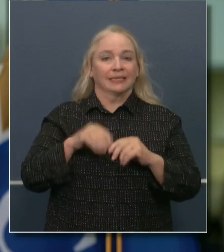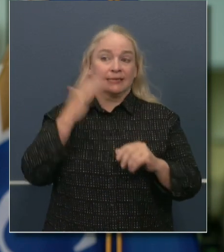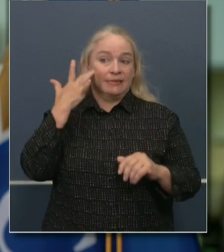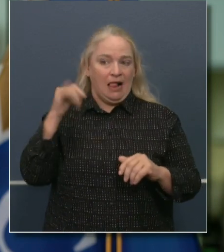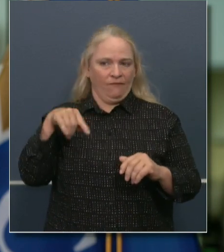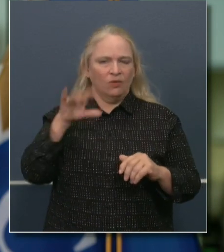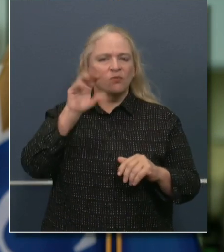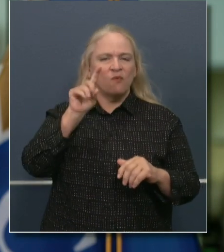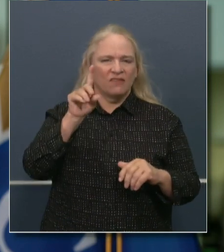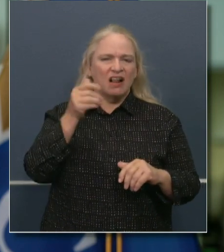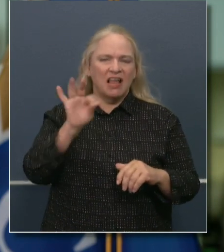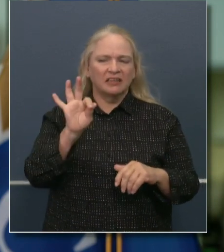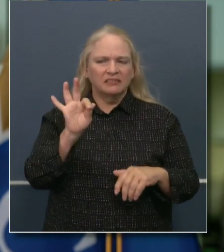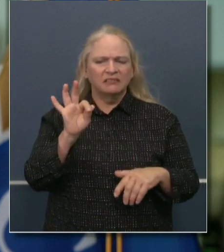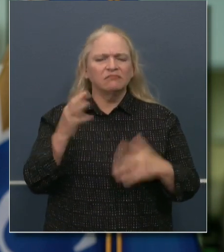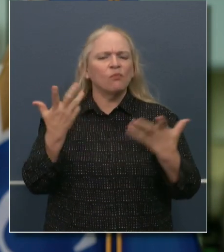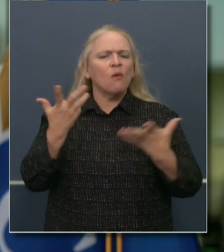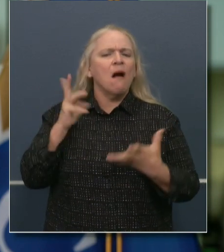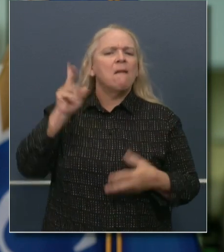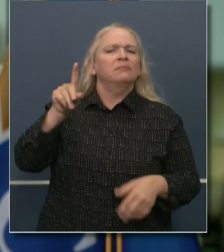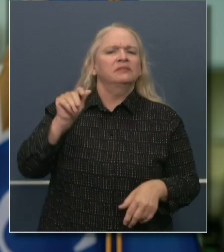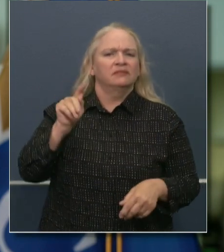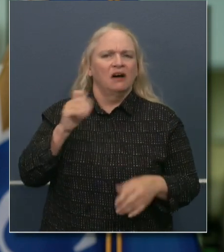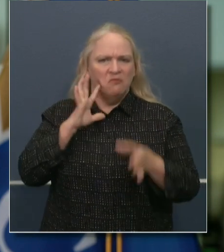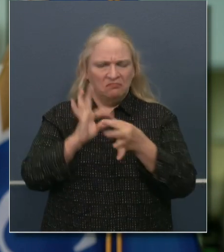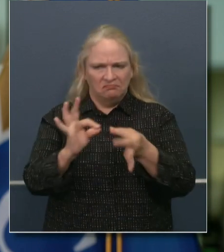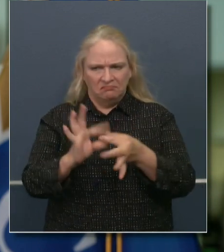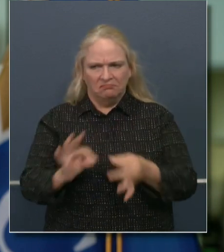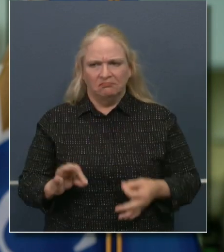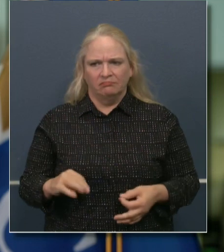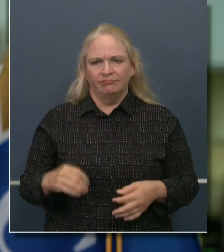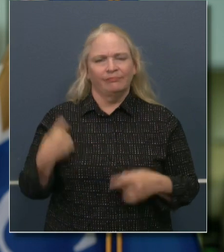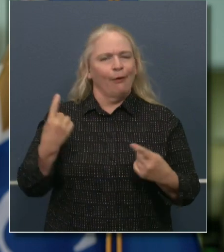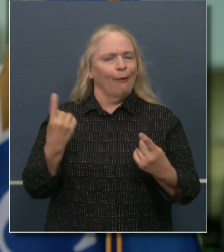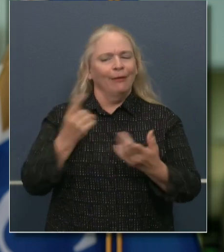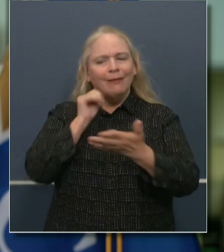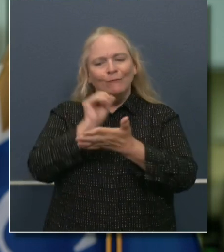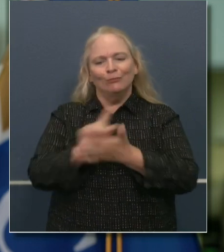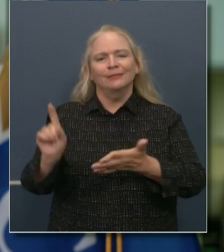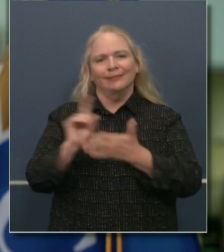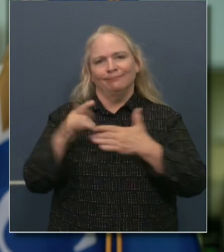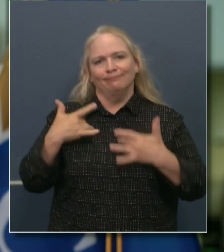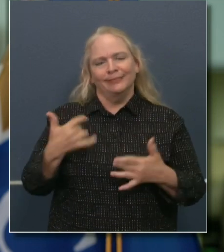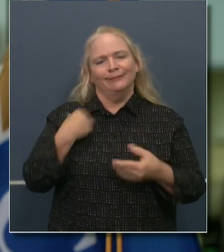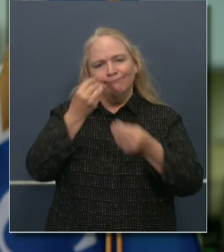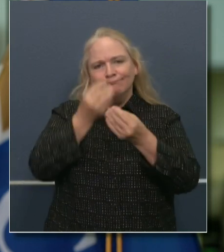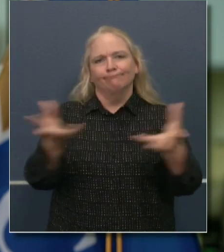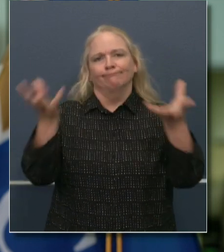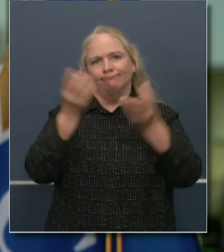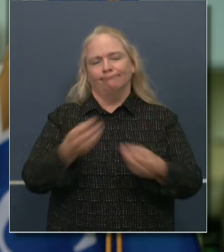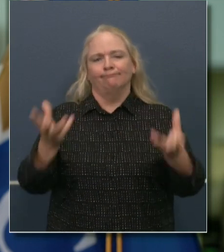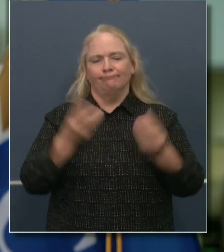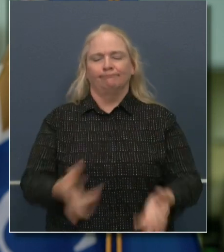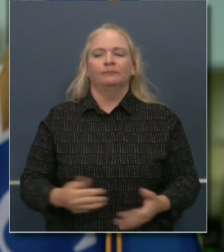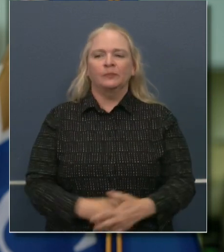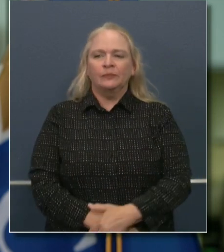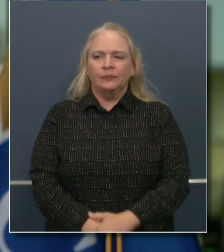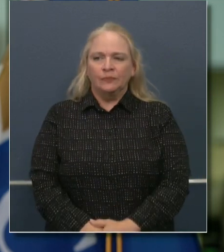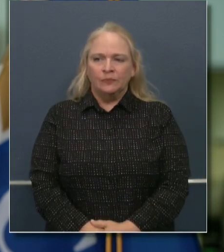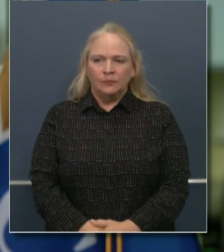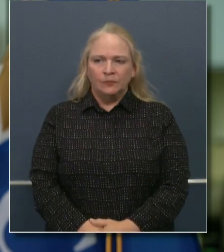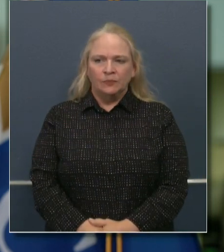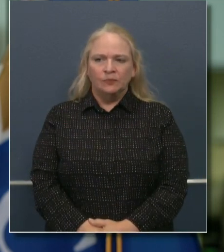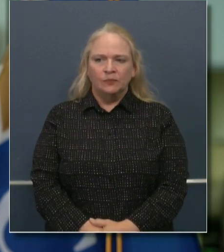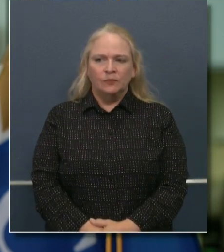response. As we've been doing on a weekly basis, let me begin the week by just stating up front some of the trend lines